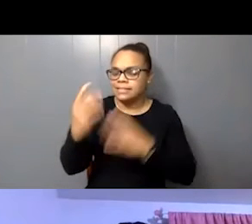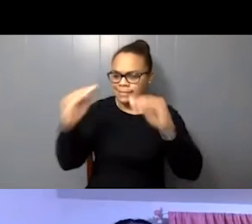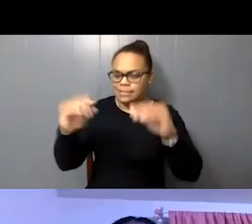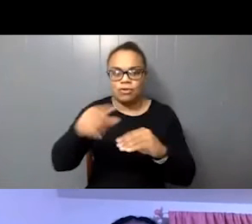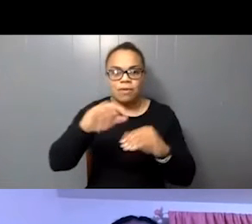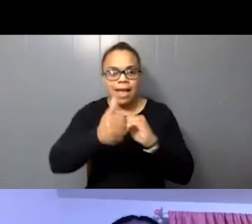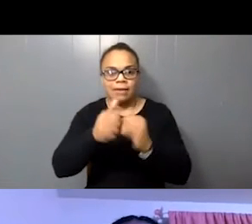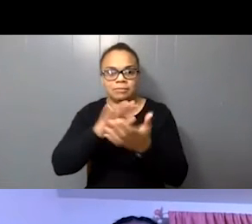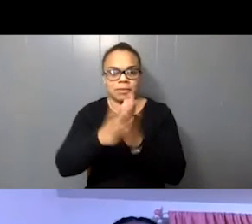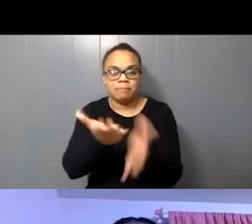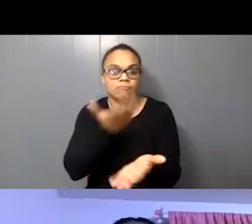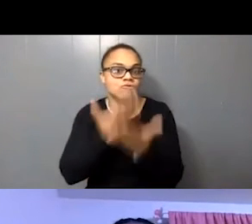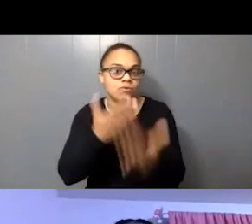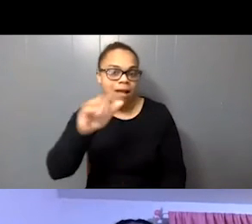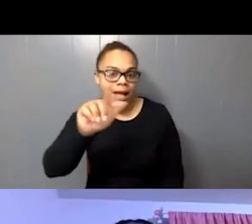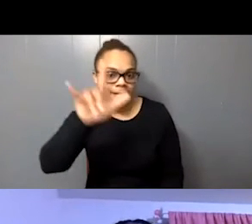teach you action